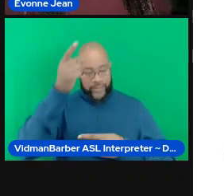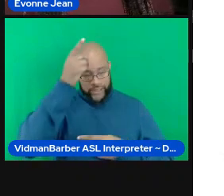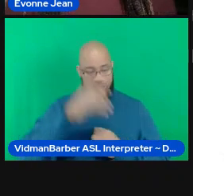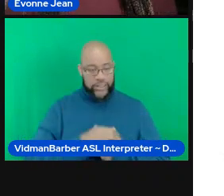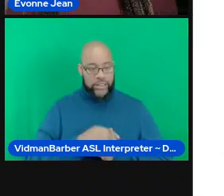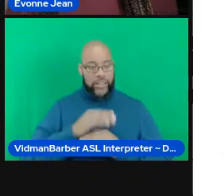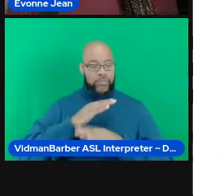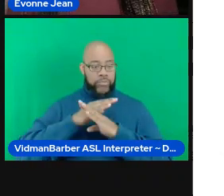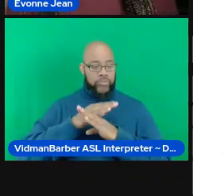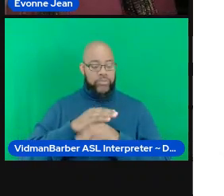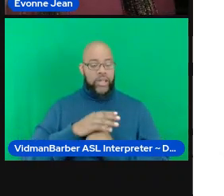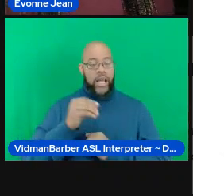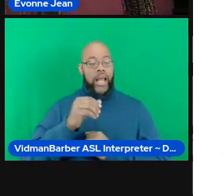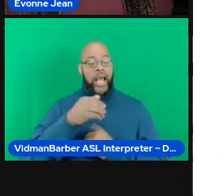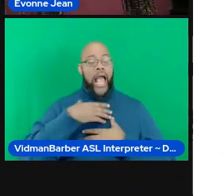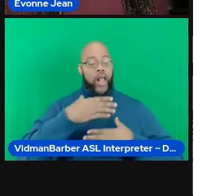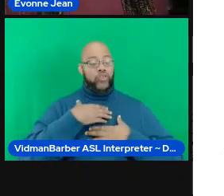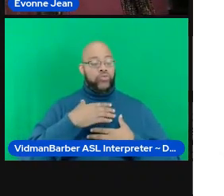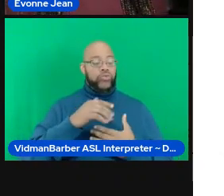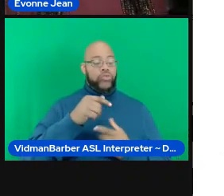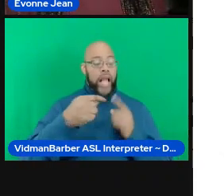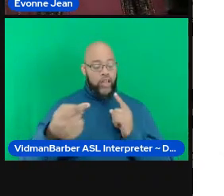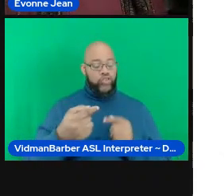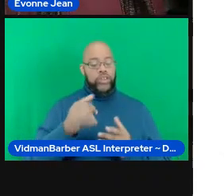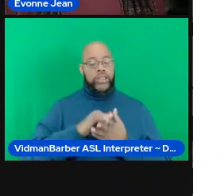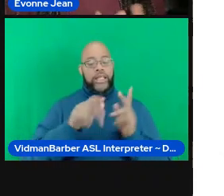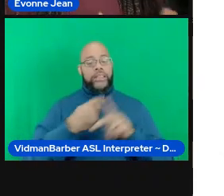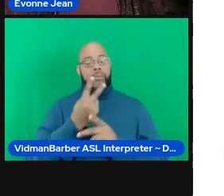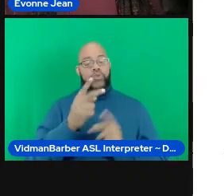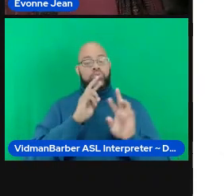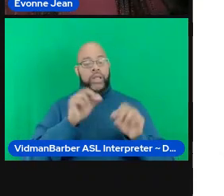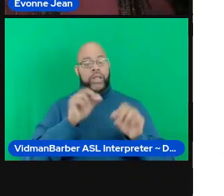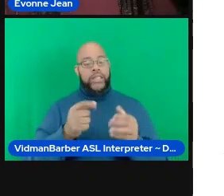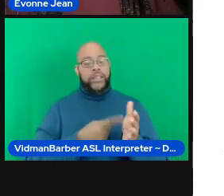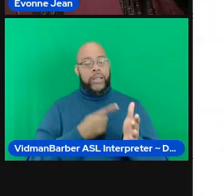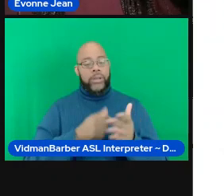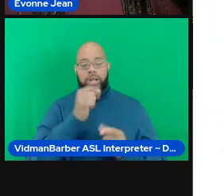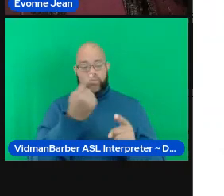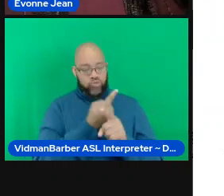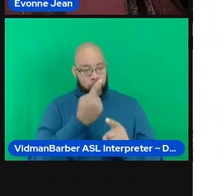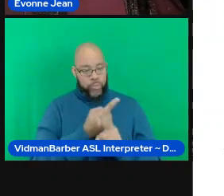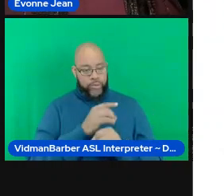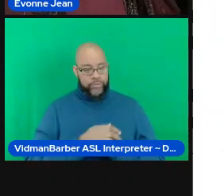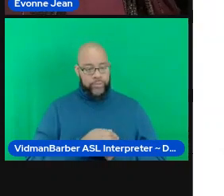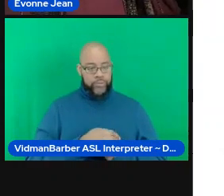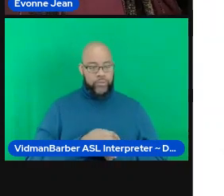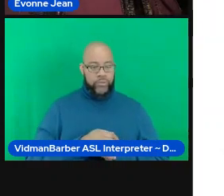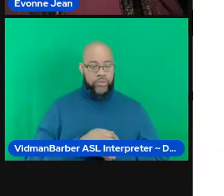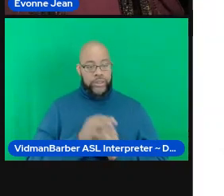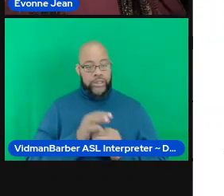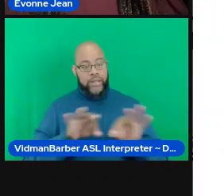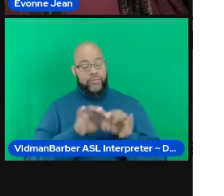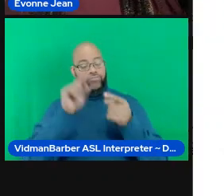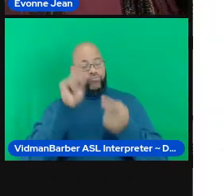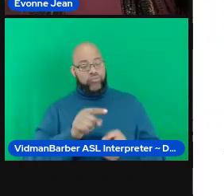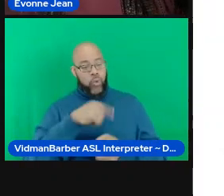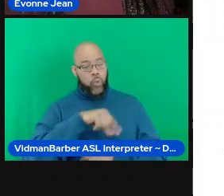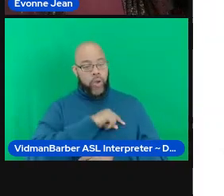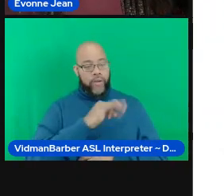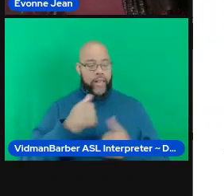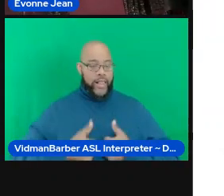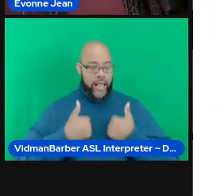the case of allergy and asthma, the type 2 immune response can sometimes be inappropriate and significantly decrease the quality of life